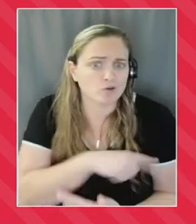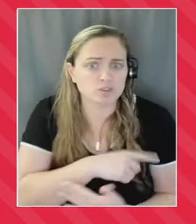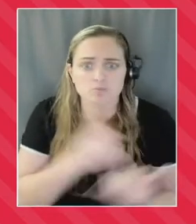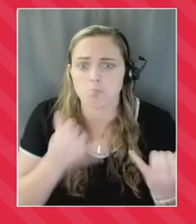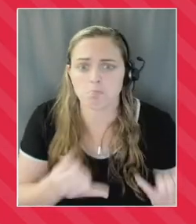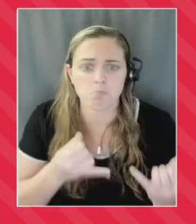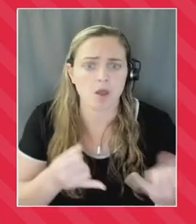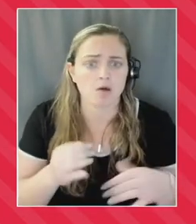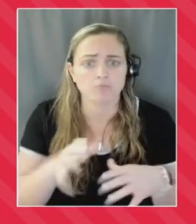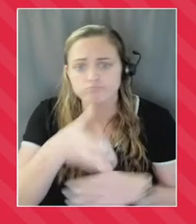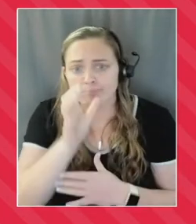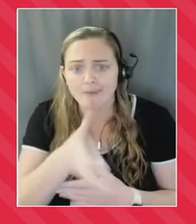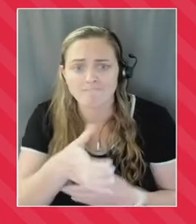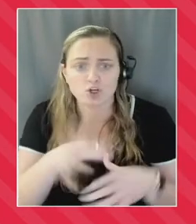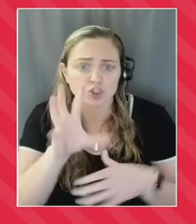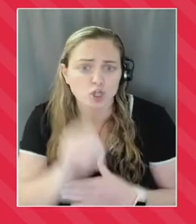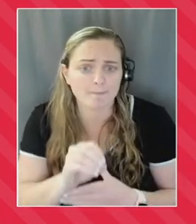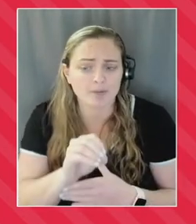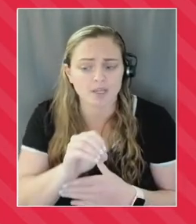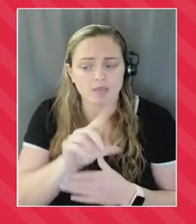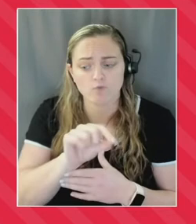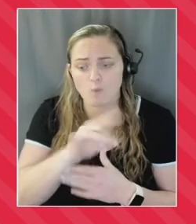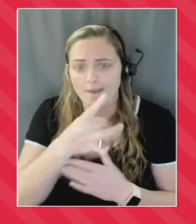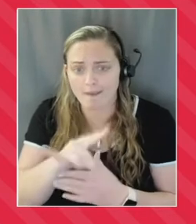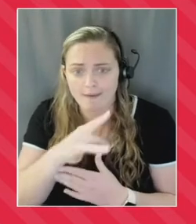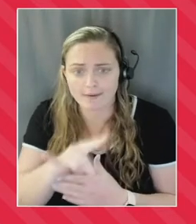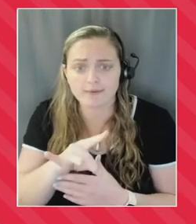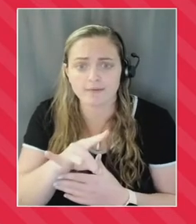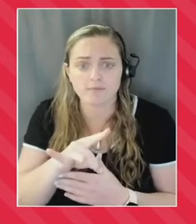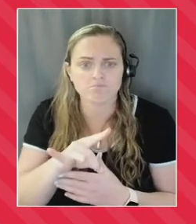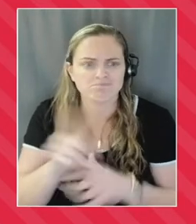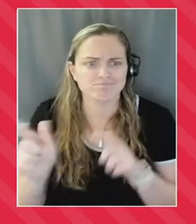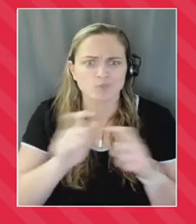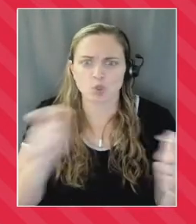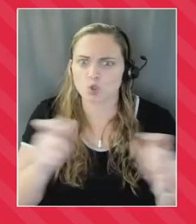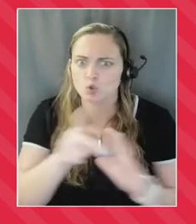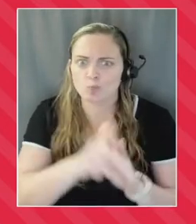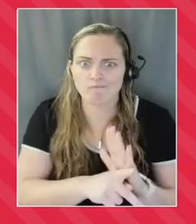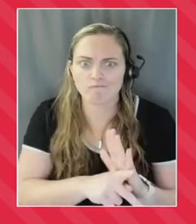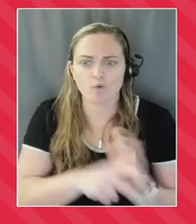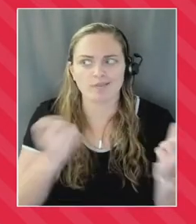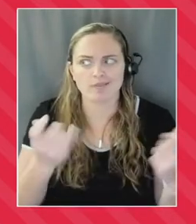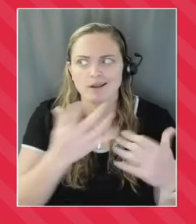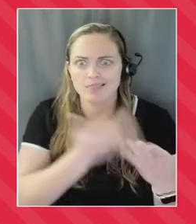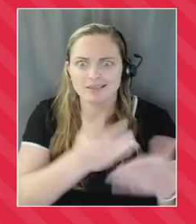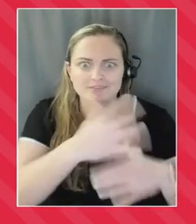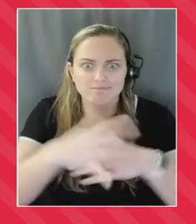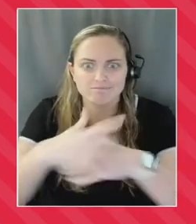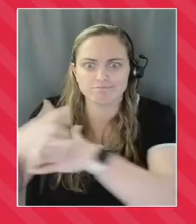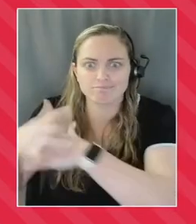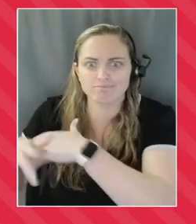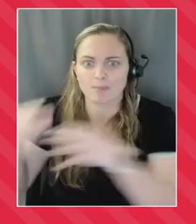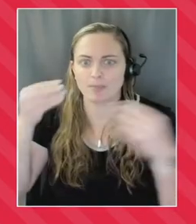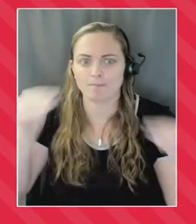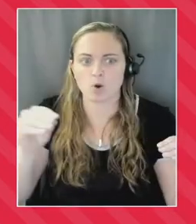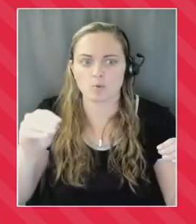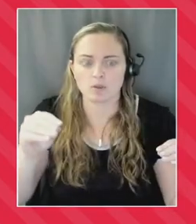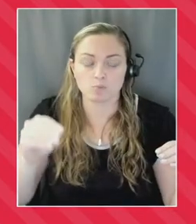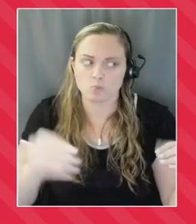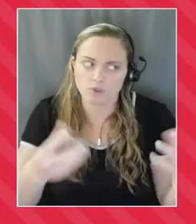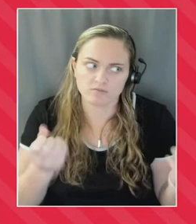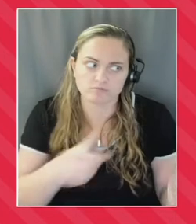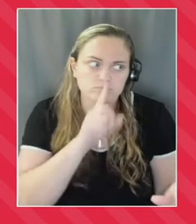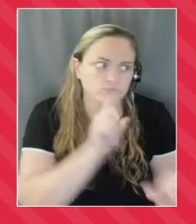of 2018. And it was a large portfolio with a lot of offerings to the market. And along the way, we've made, you know, several commitments. And